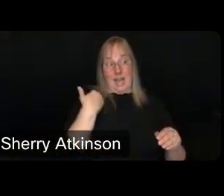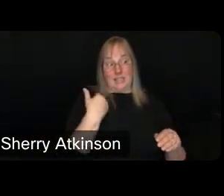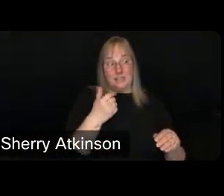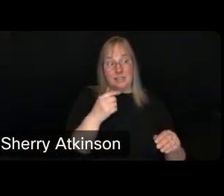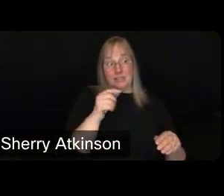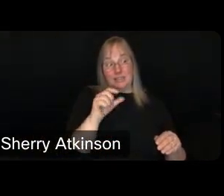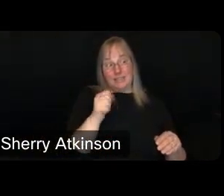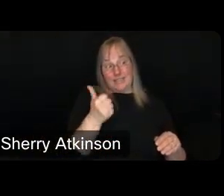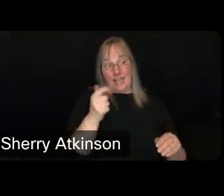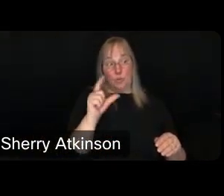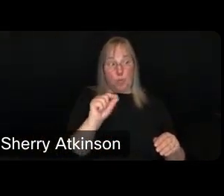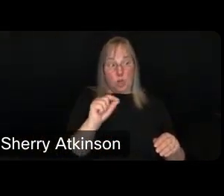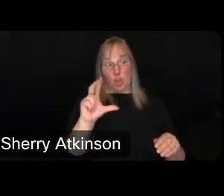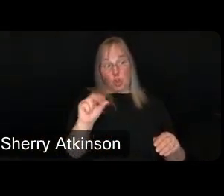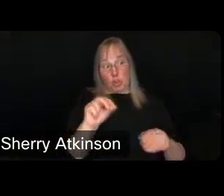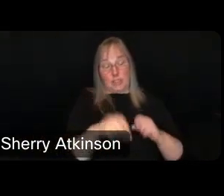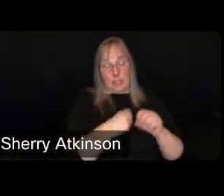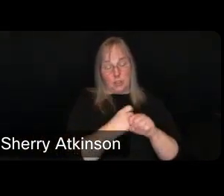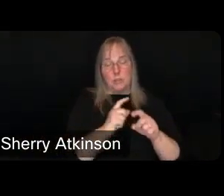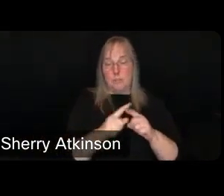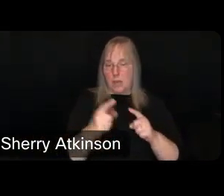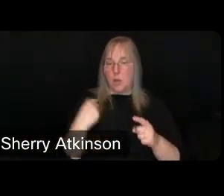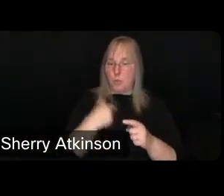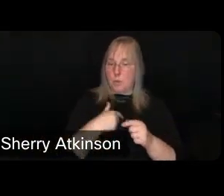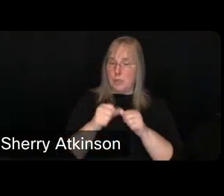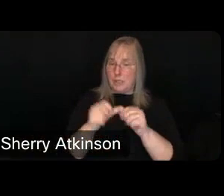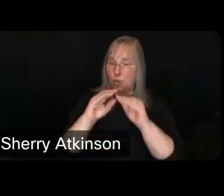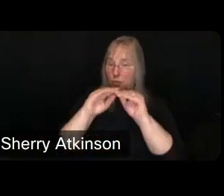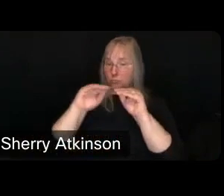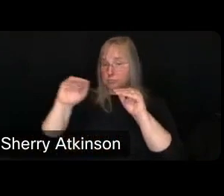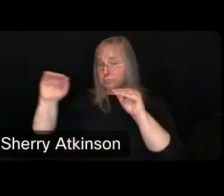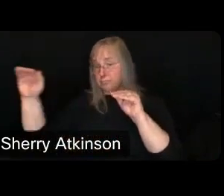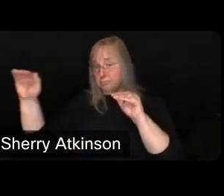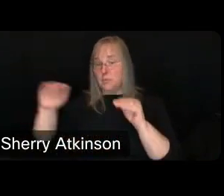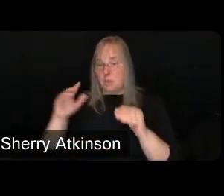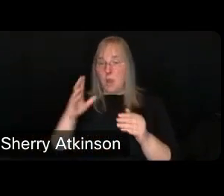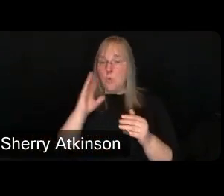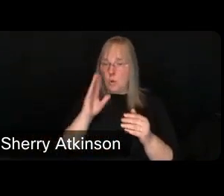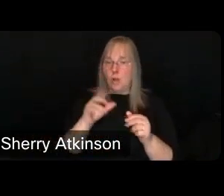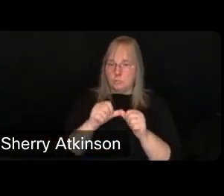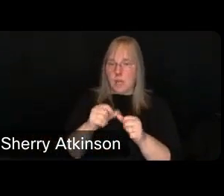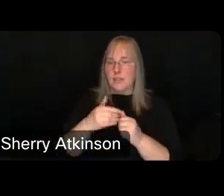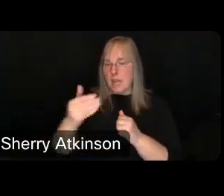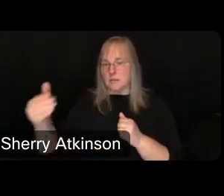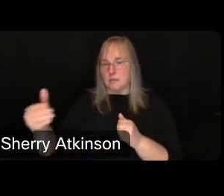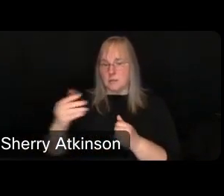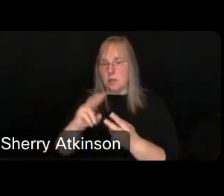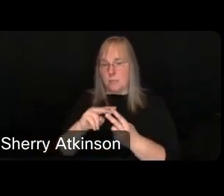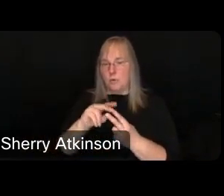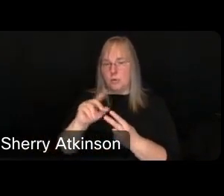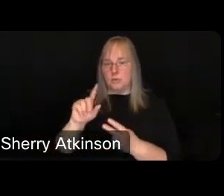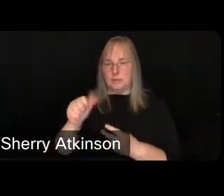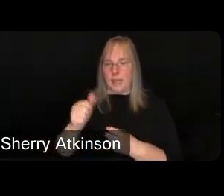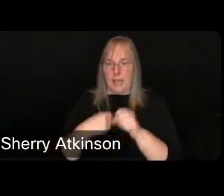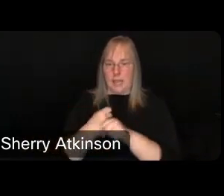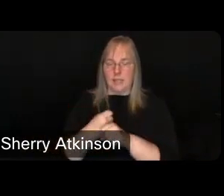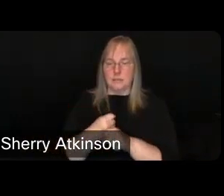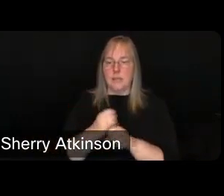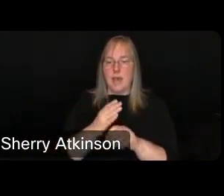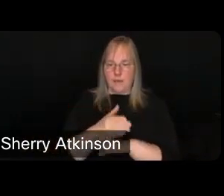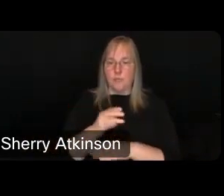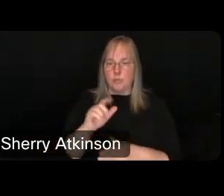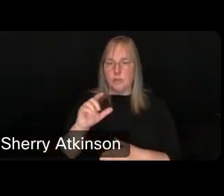some kind of growth in the next couple of decades, hopefully, once all the zoning regulation gets materialized